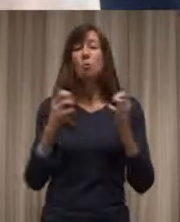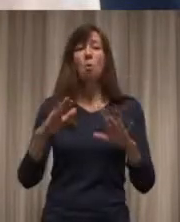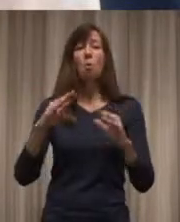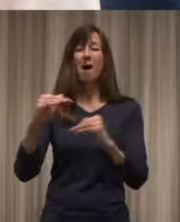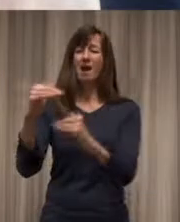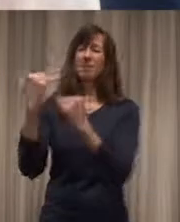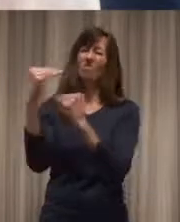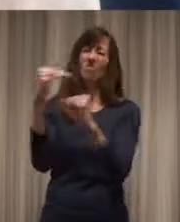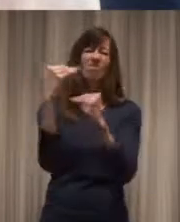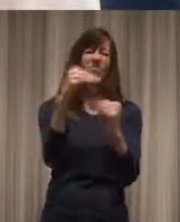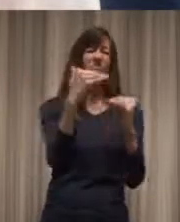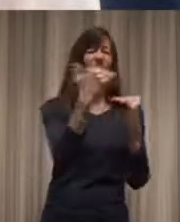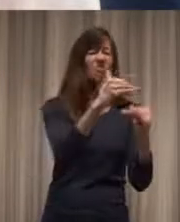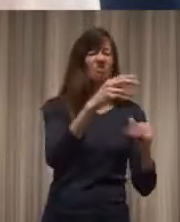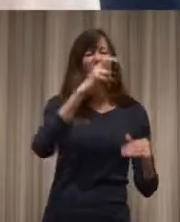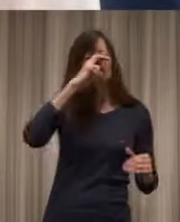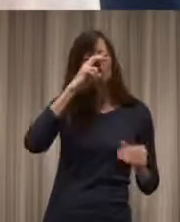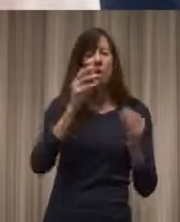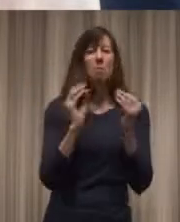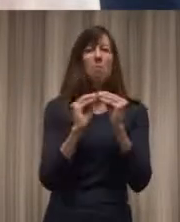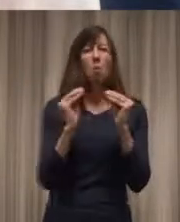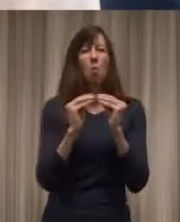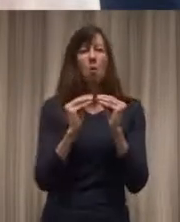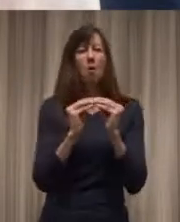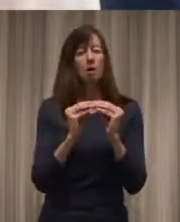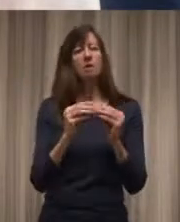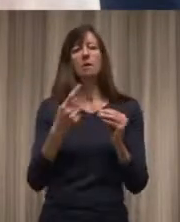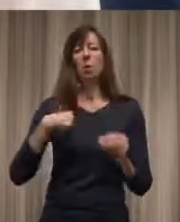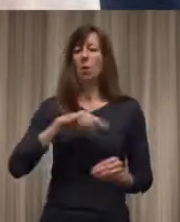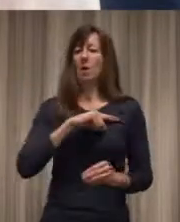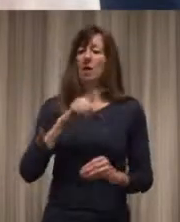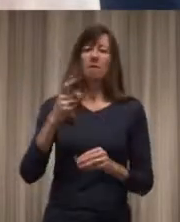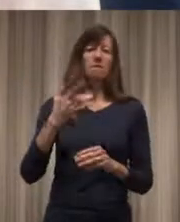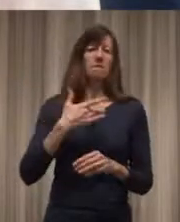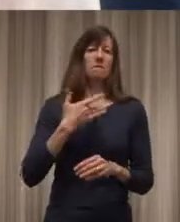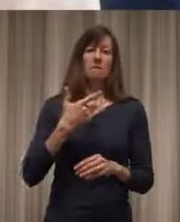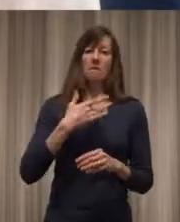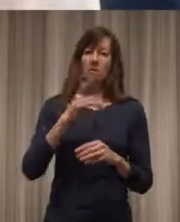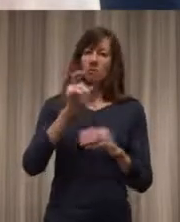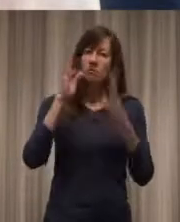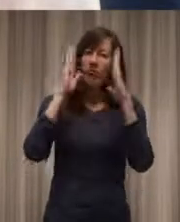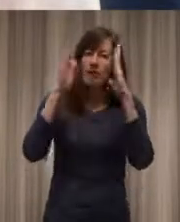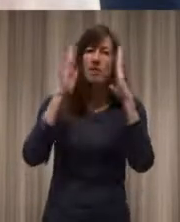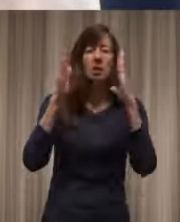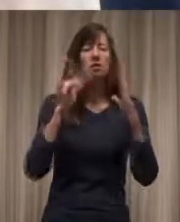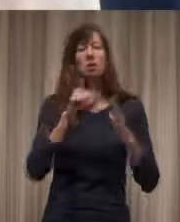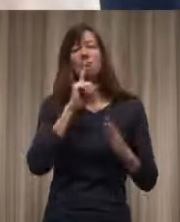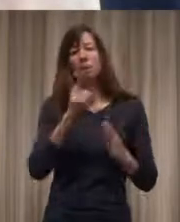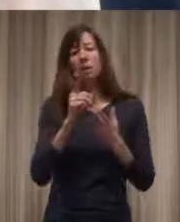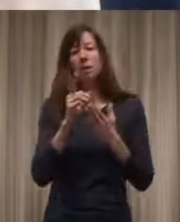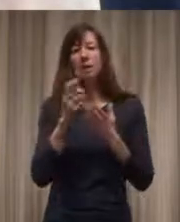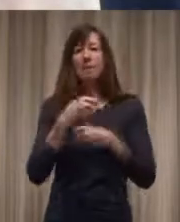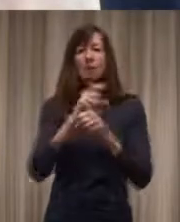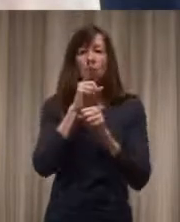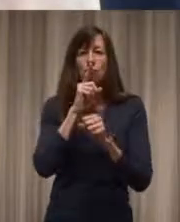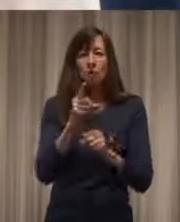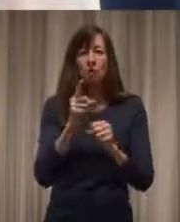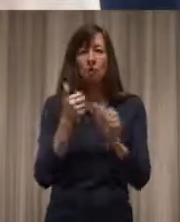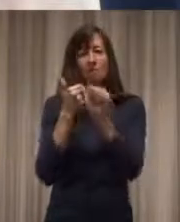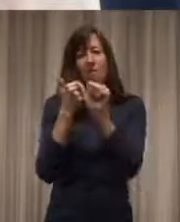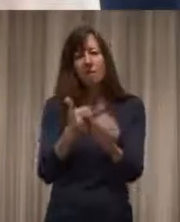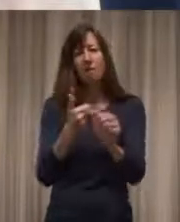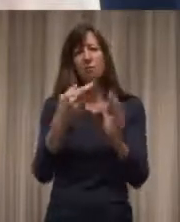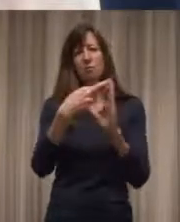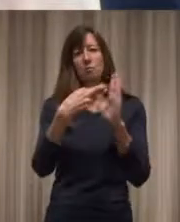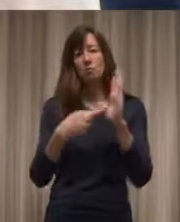got to use the new year as a reason to re-energize and get our vigilance back up, every single one of us, to get this